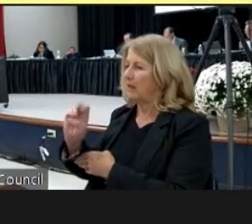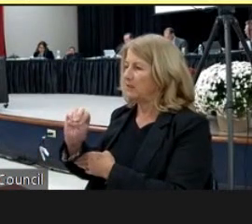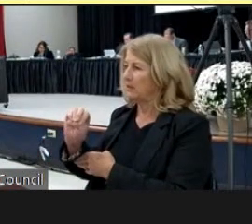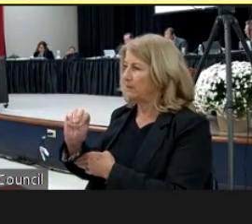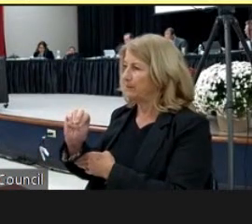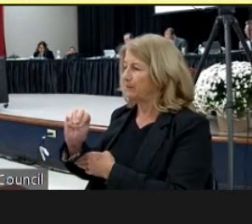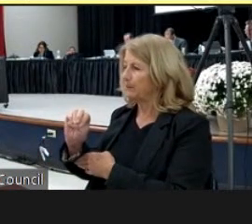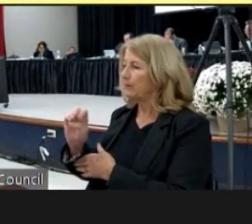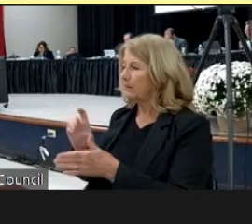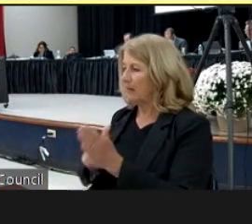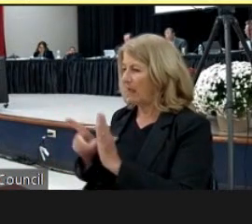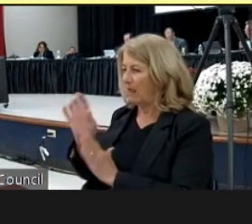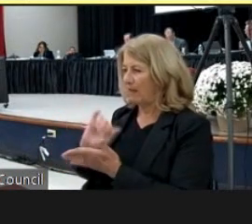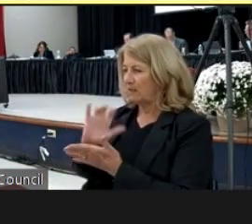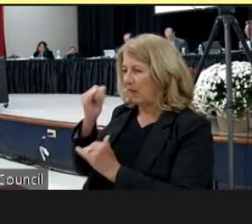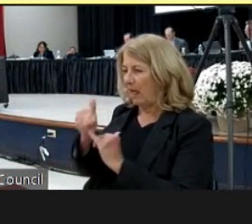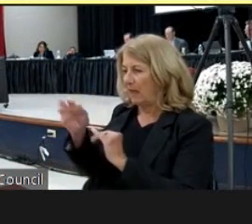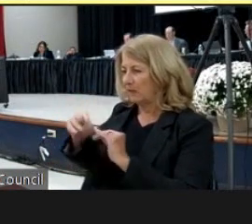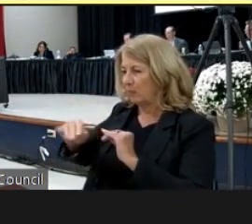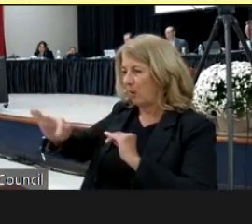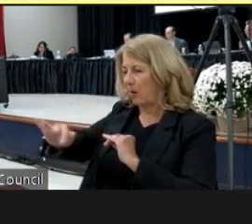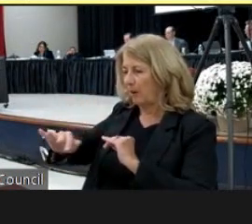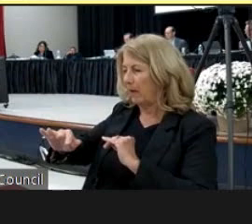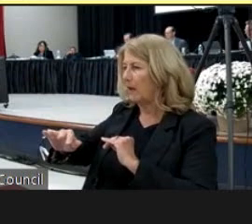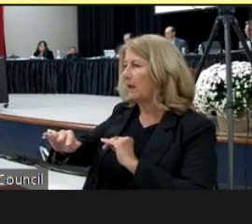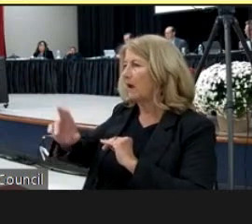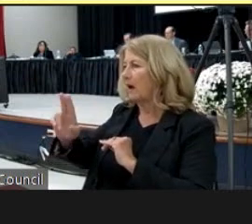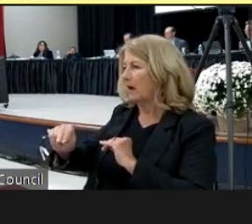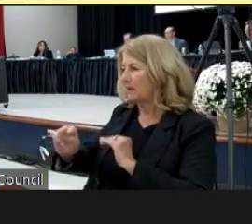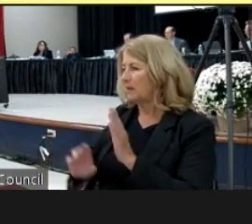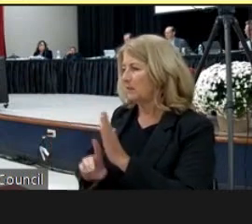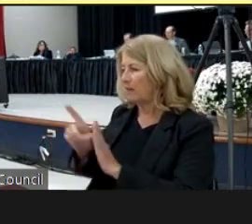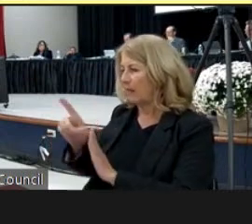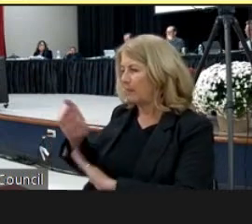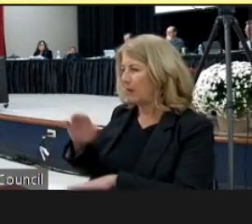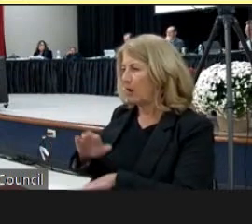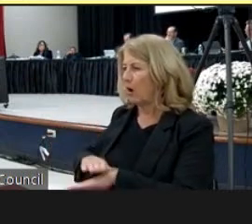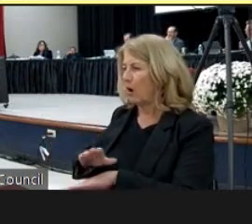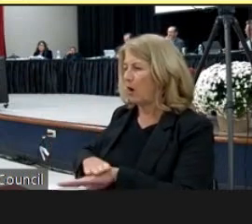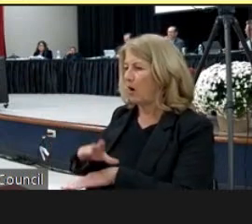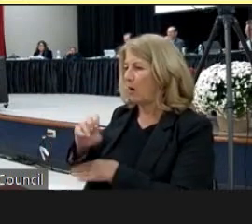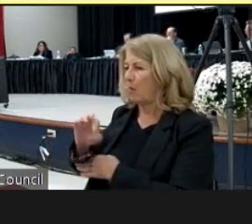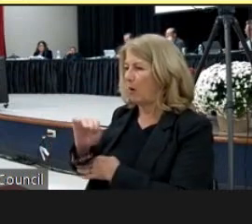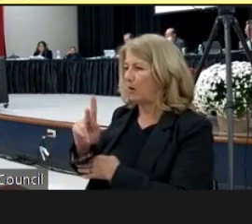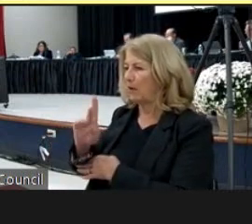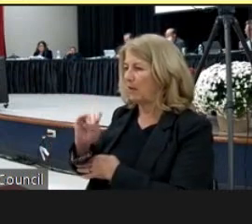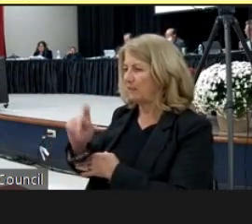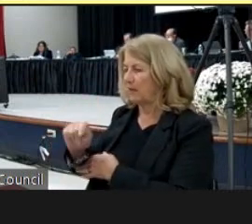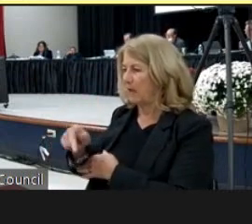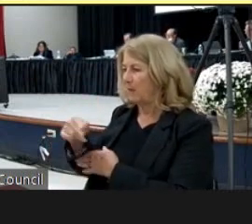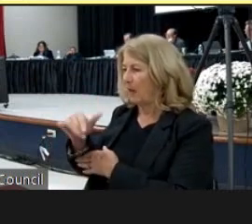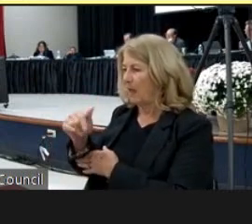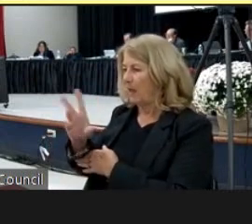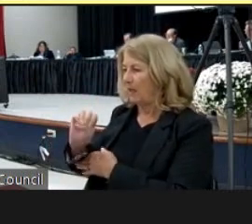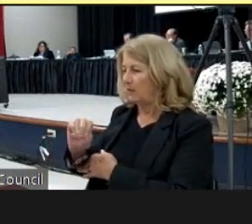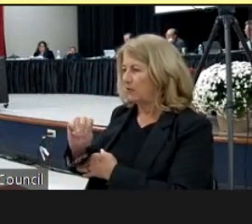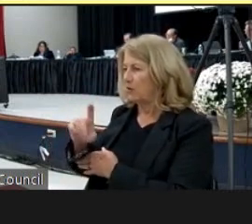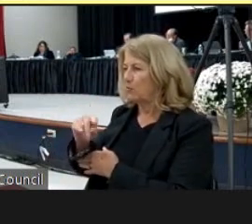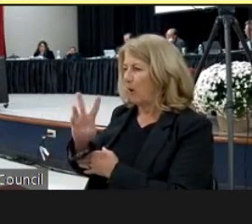It's the last property, undeveloped property on Marketplace Drive as you enter into the